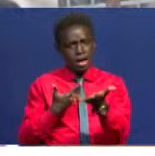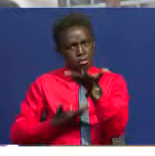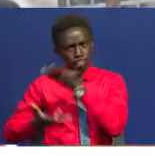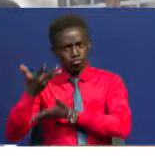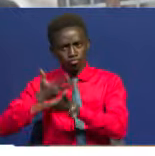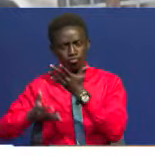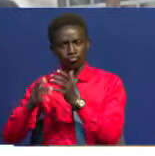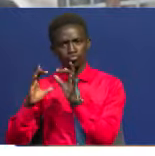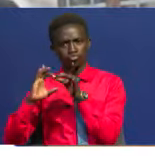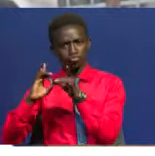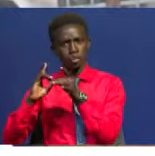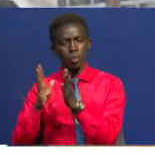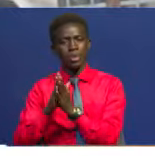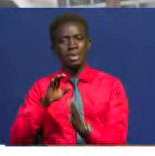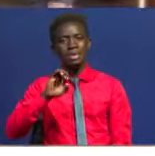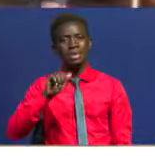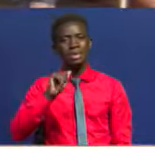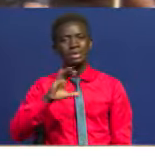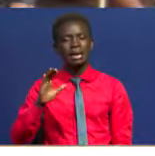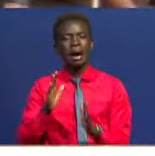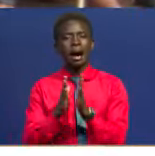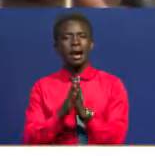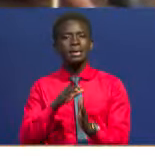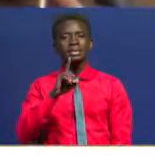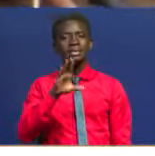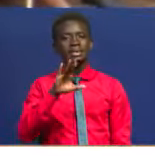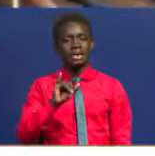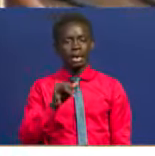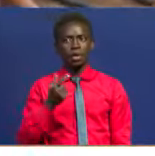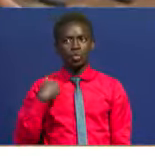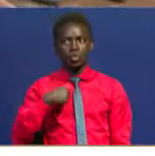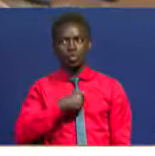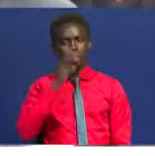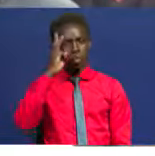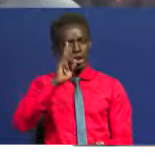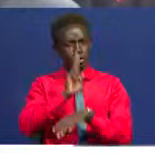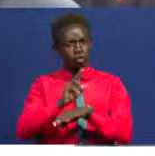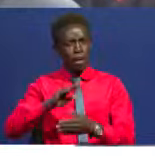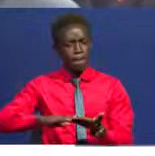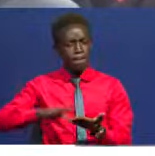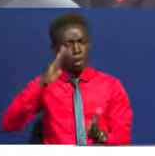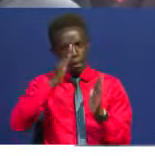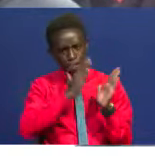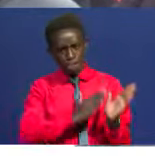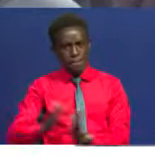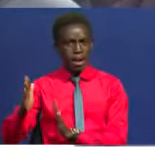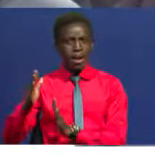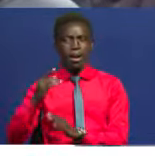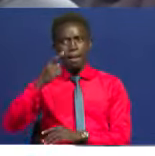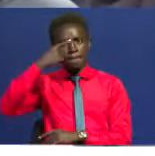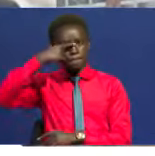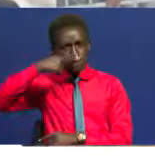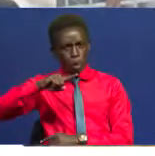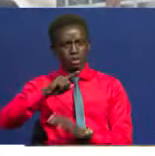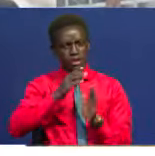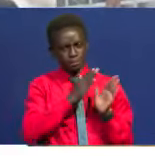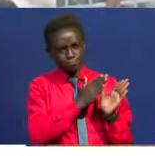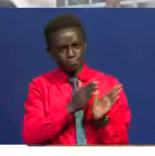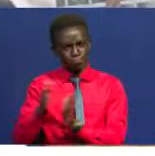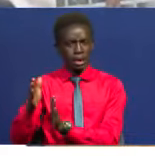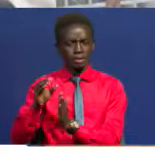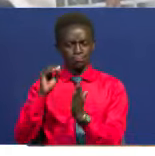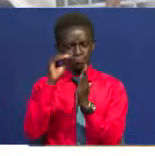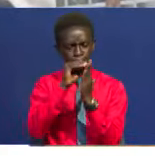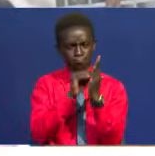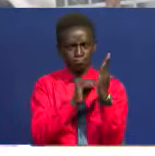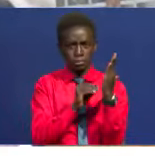and the DCI, to also go further. In fact, we'll be using a lot of mechanism to putting in place policies and mechanisms to ensure that where you